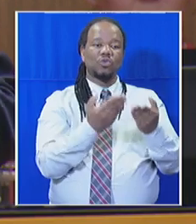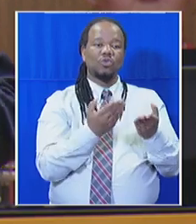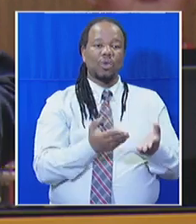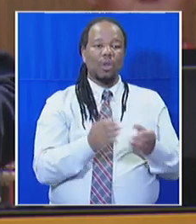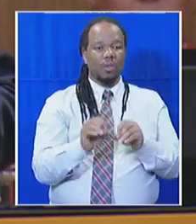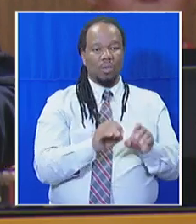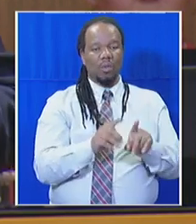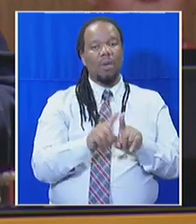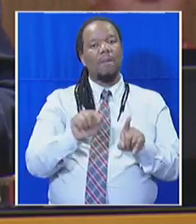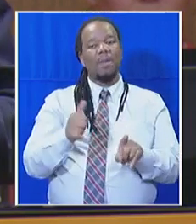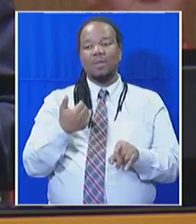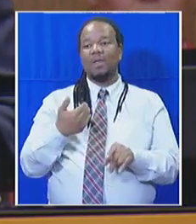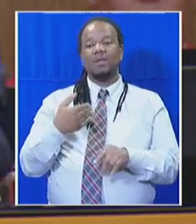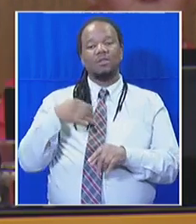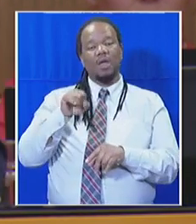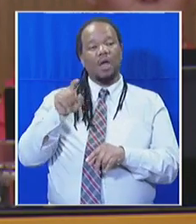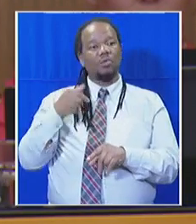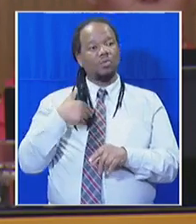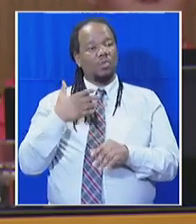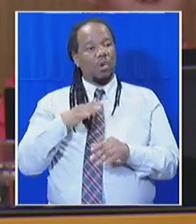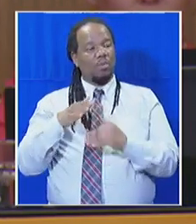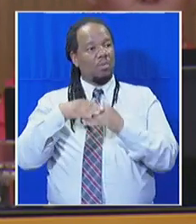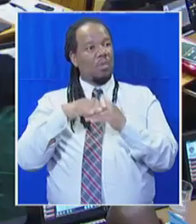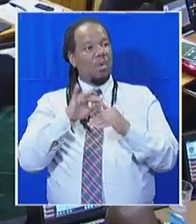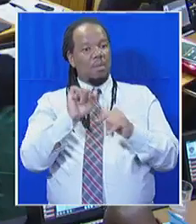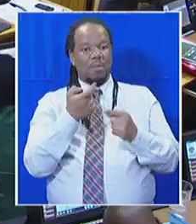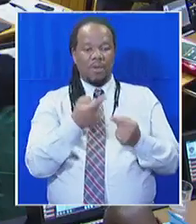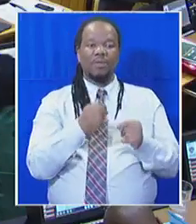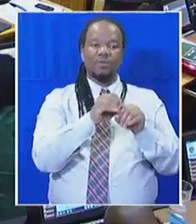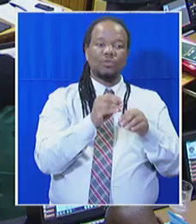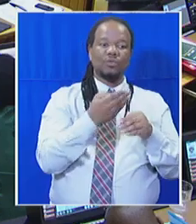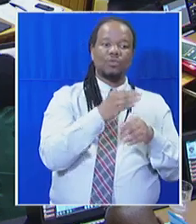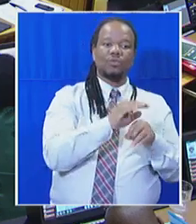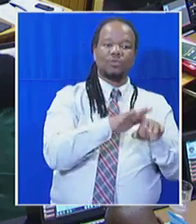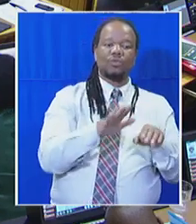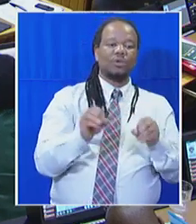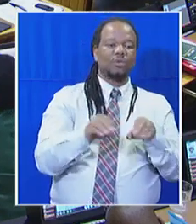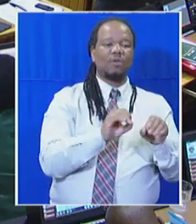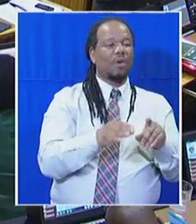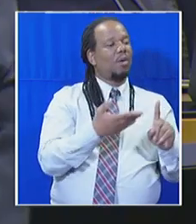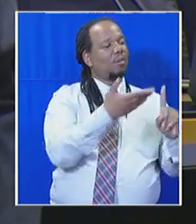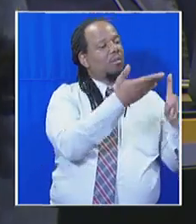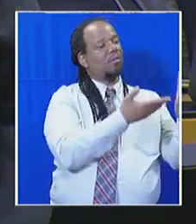of the demands of SATU? Thank you. The Honourable Deputy Minister.